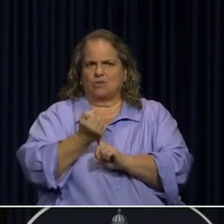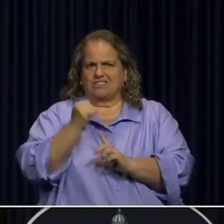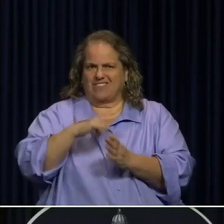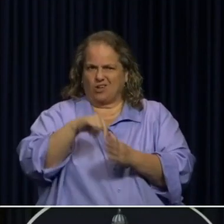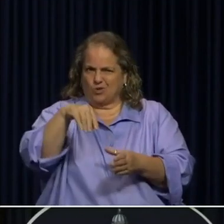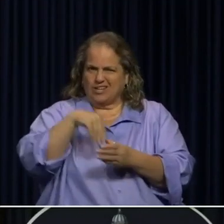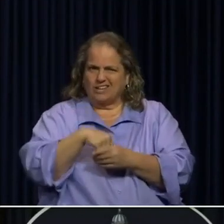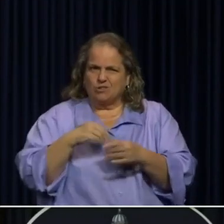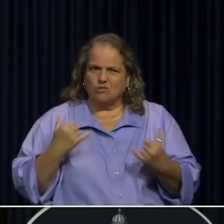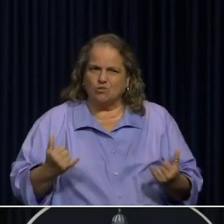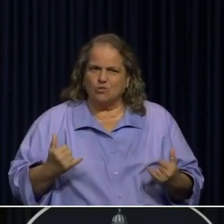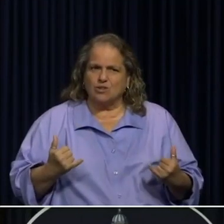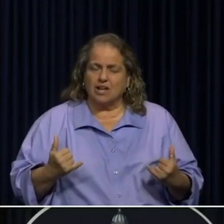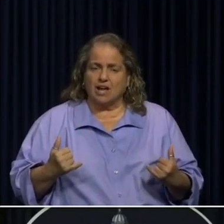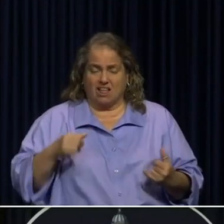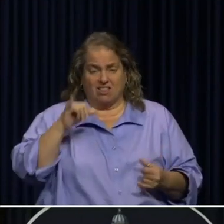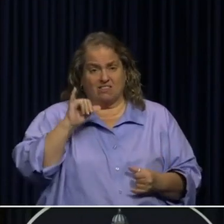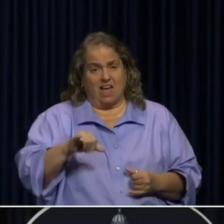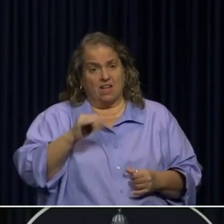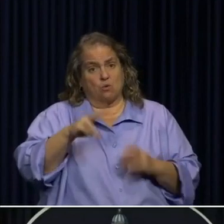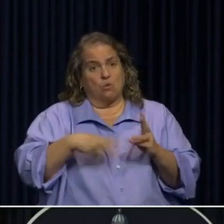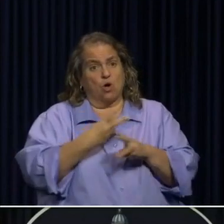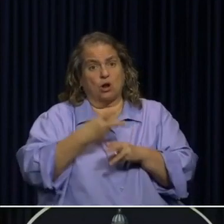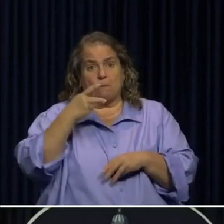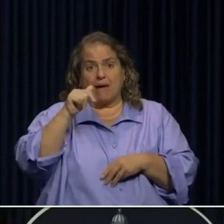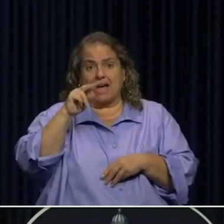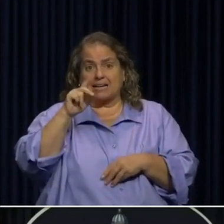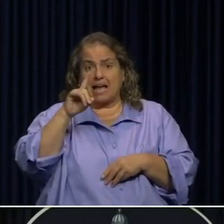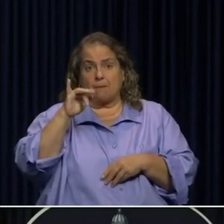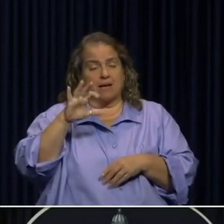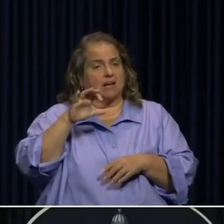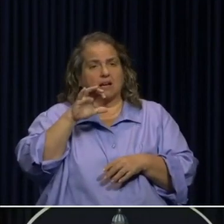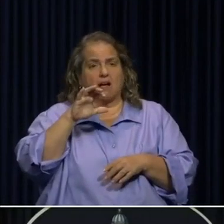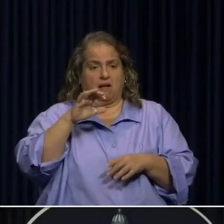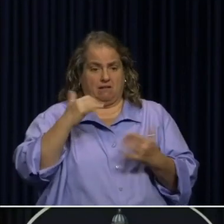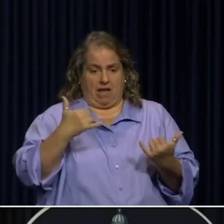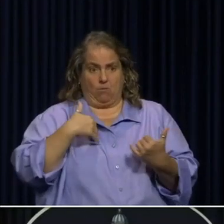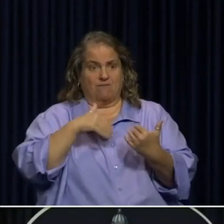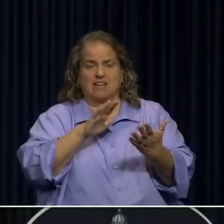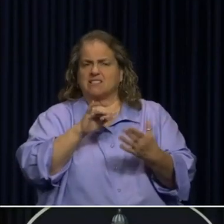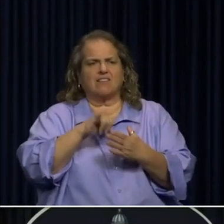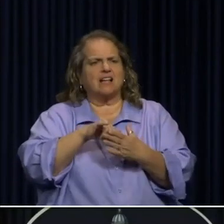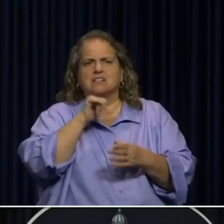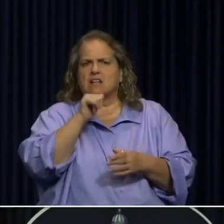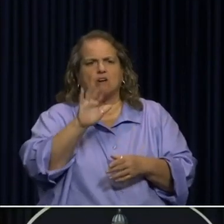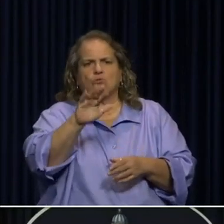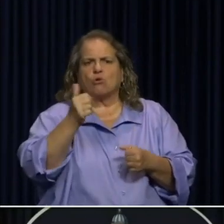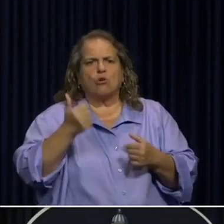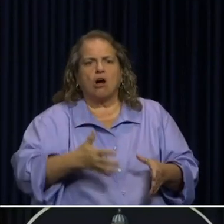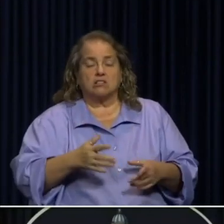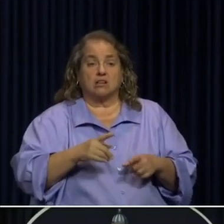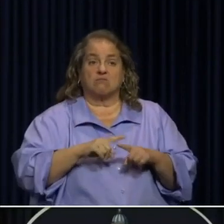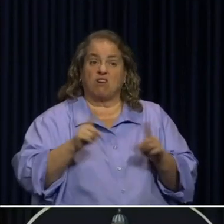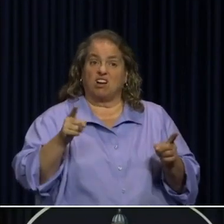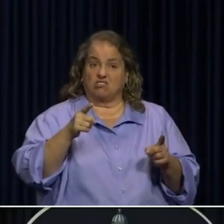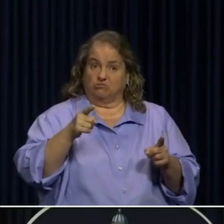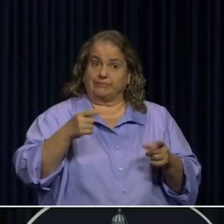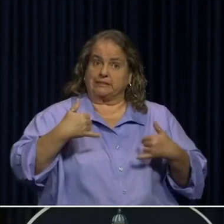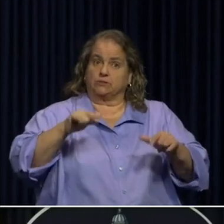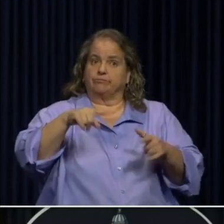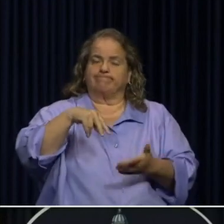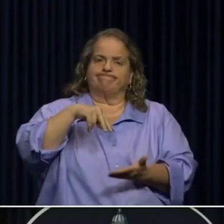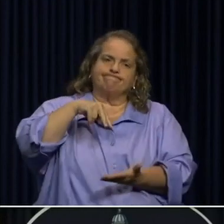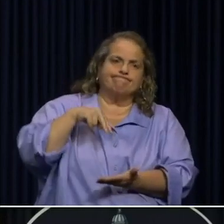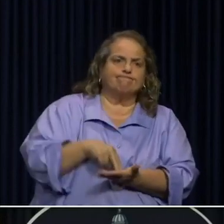today. The pandemic we are facing was not of your making. But yet, there you are, standing on the front